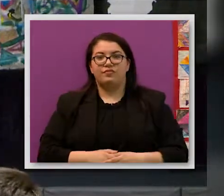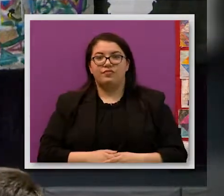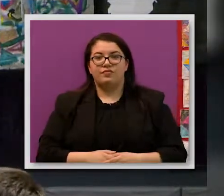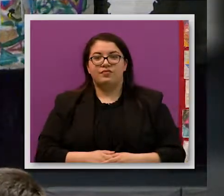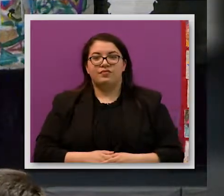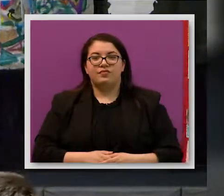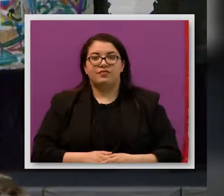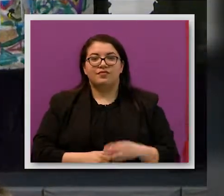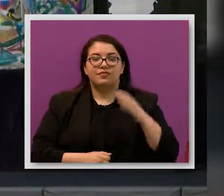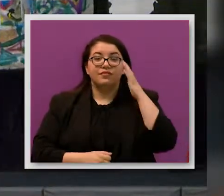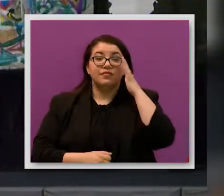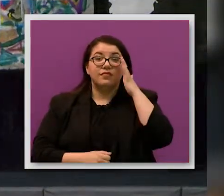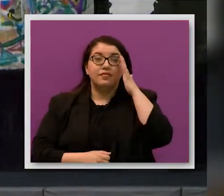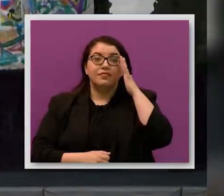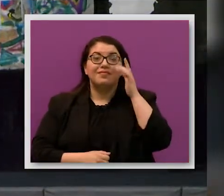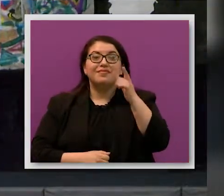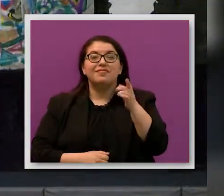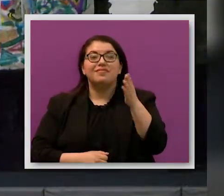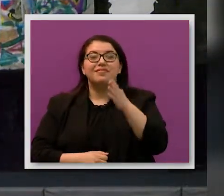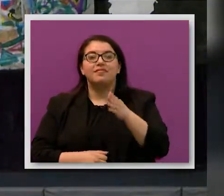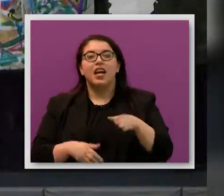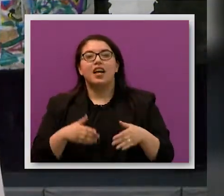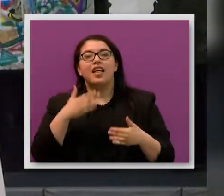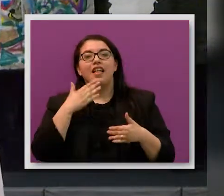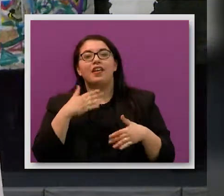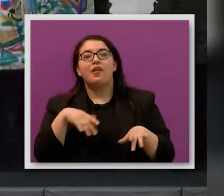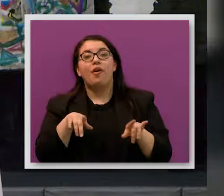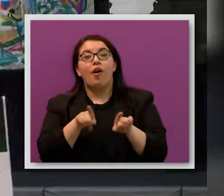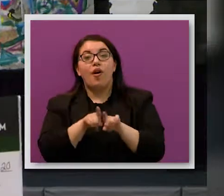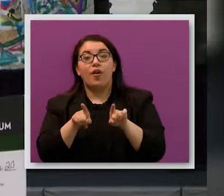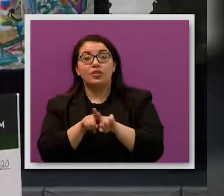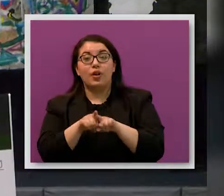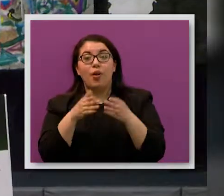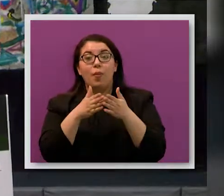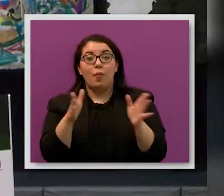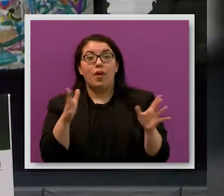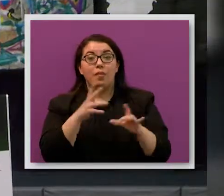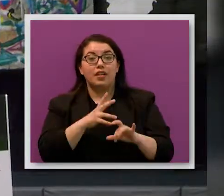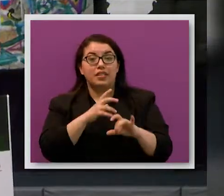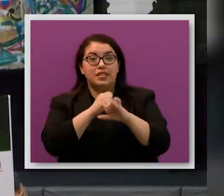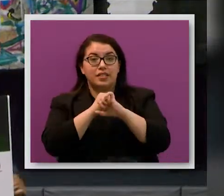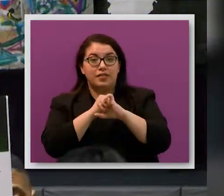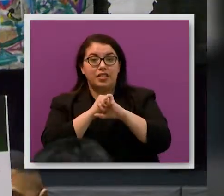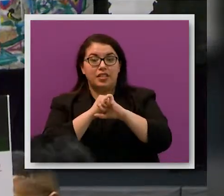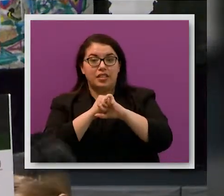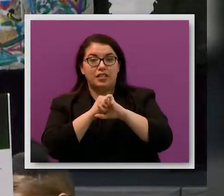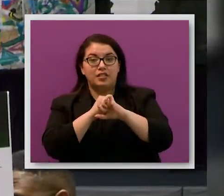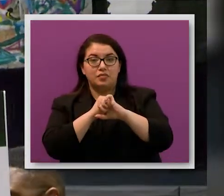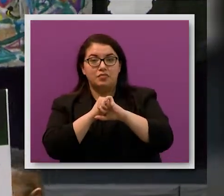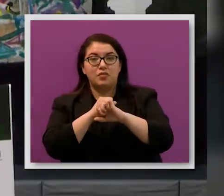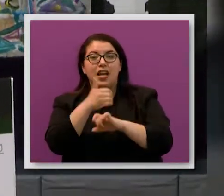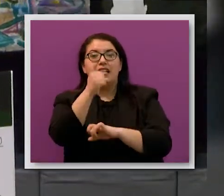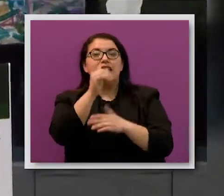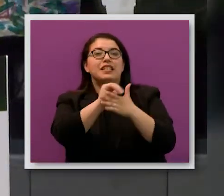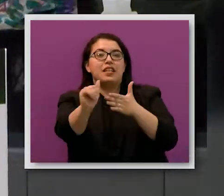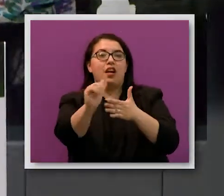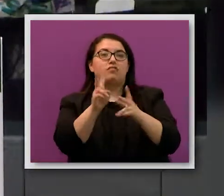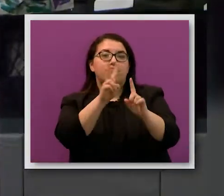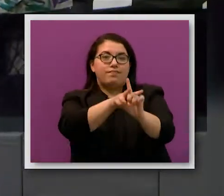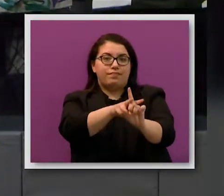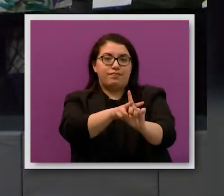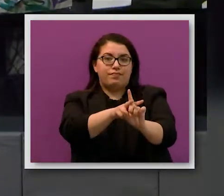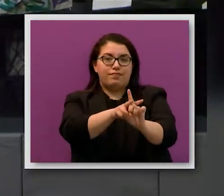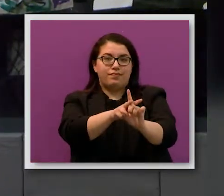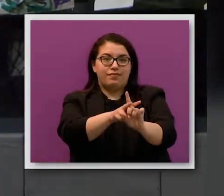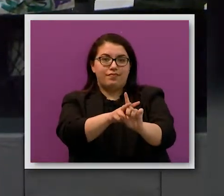you. Also, with public safety, we did $10. We definitely need our